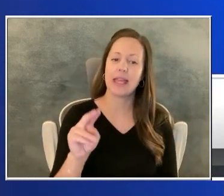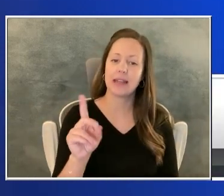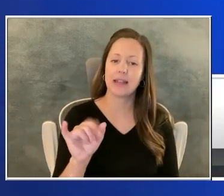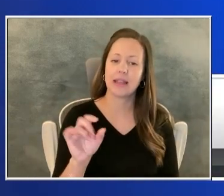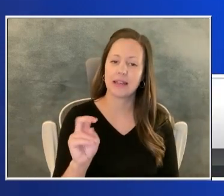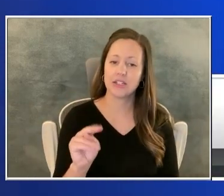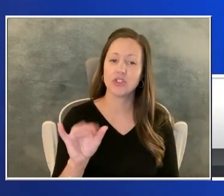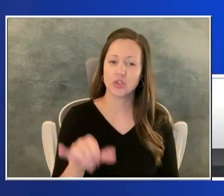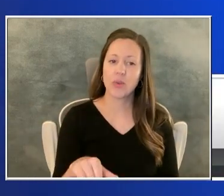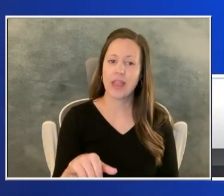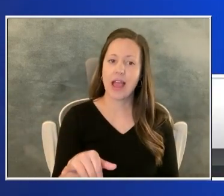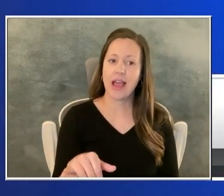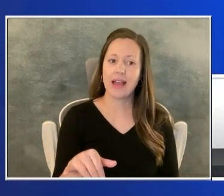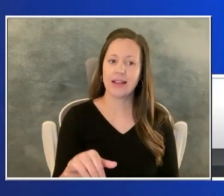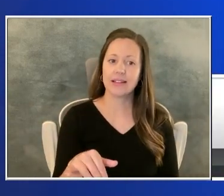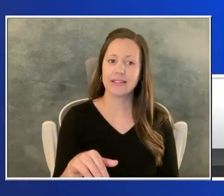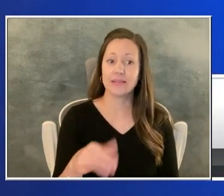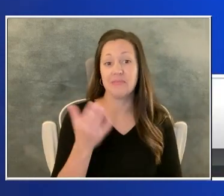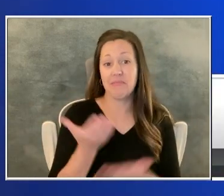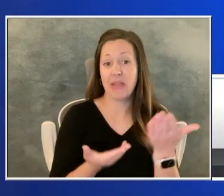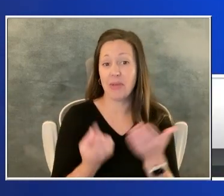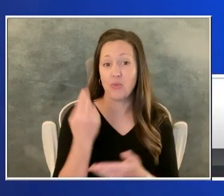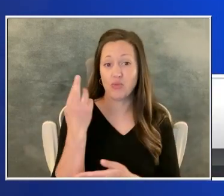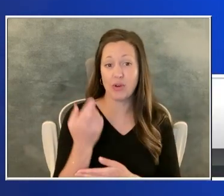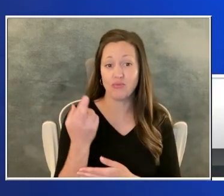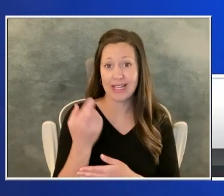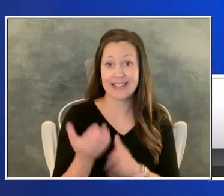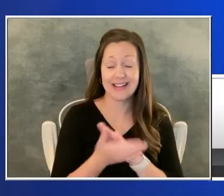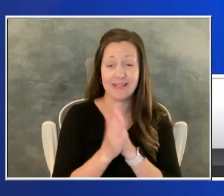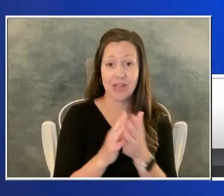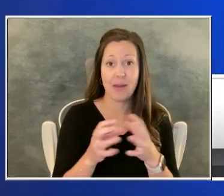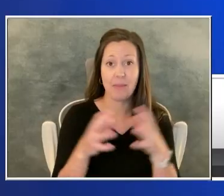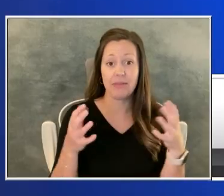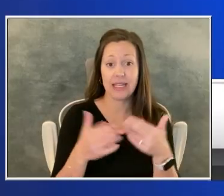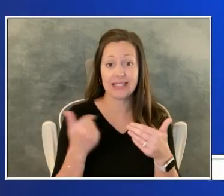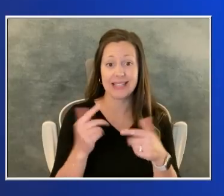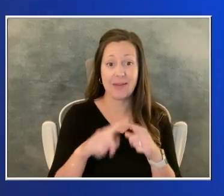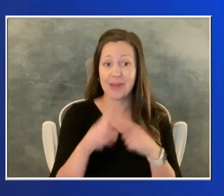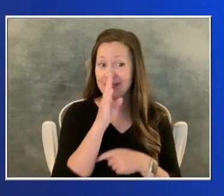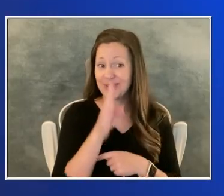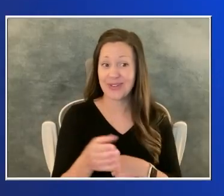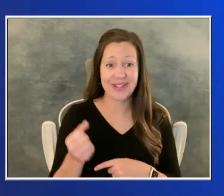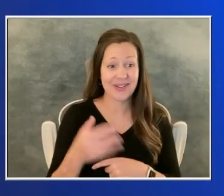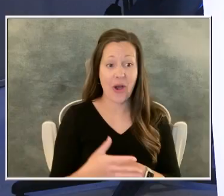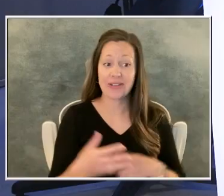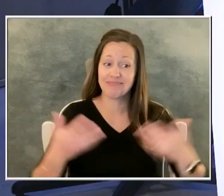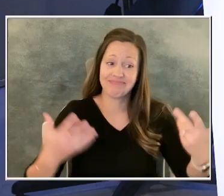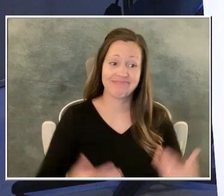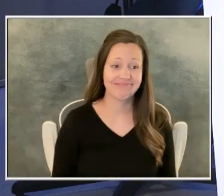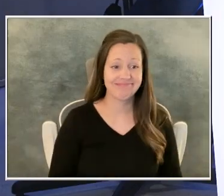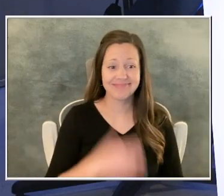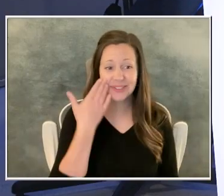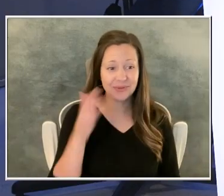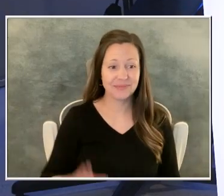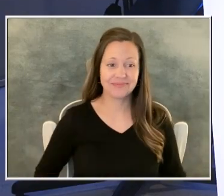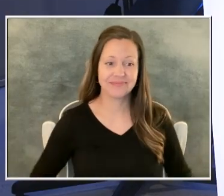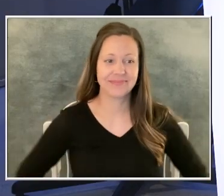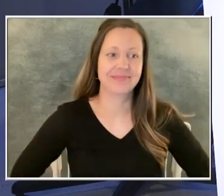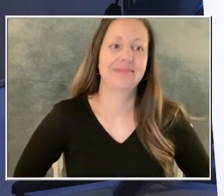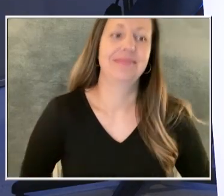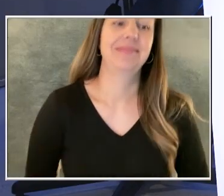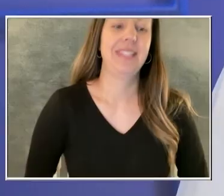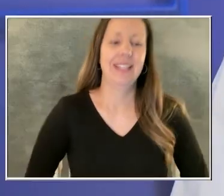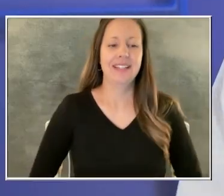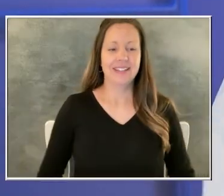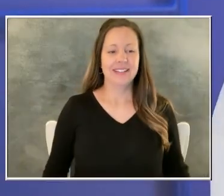do get inflamed very easily, but as far as the direct cause, I don't think we'll ever really know. Yeah, I think that, sometimes, for